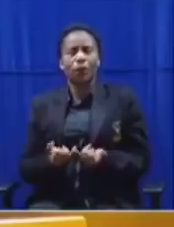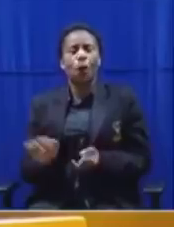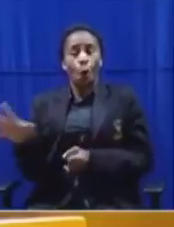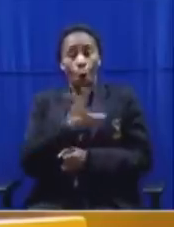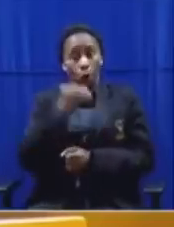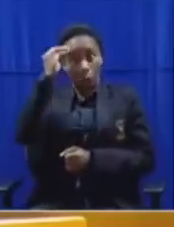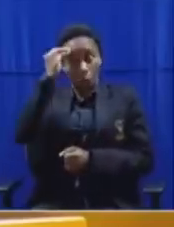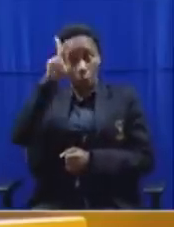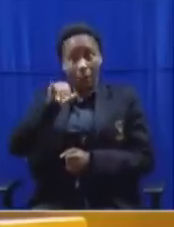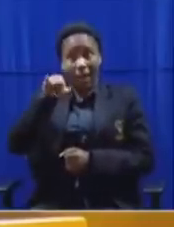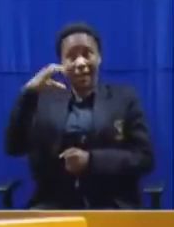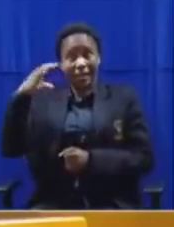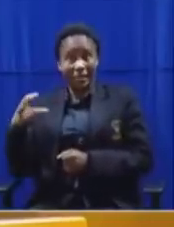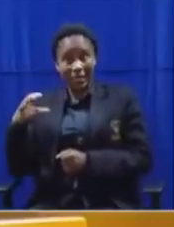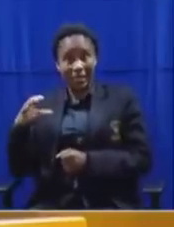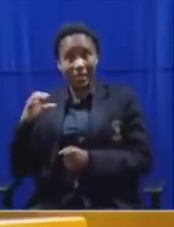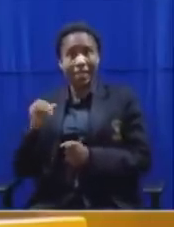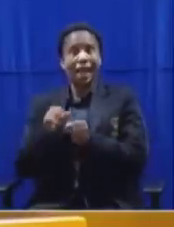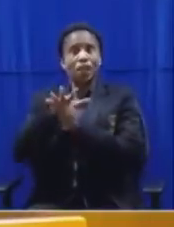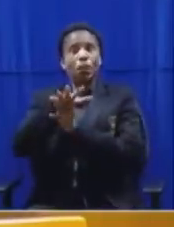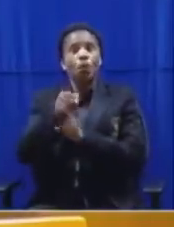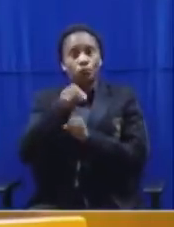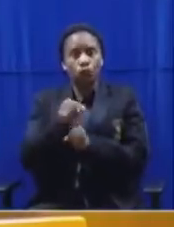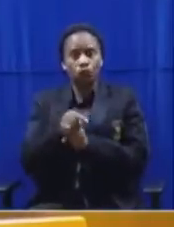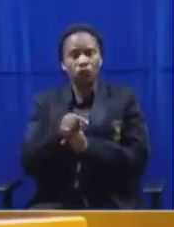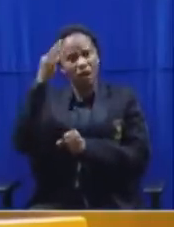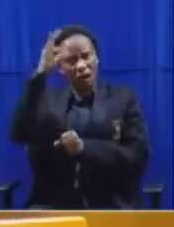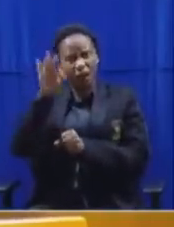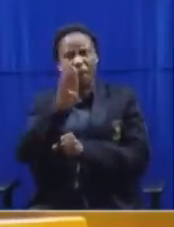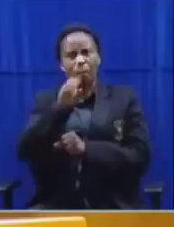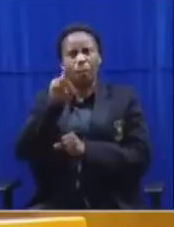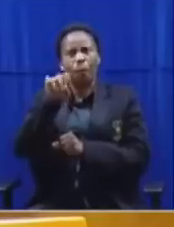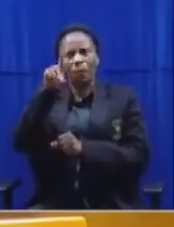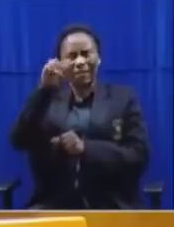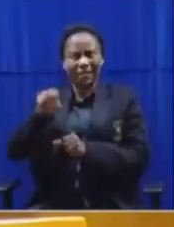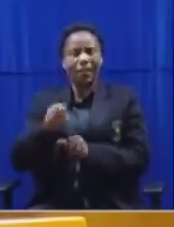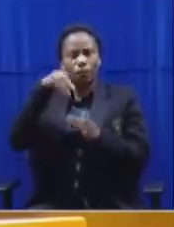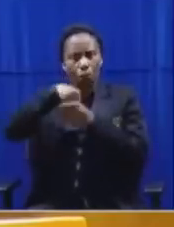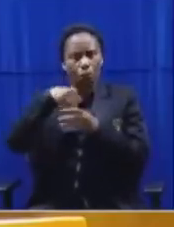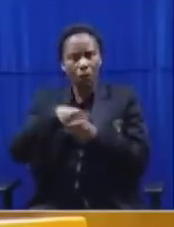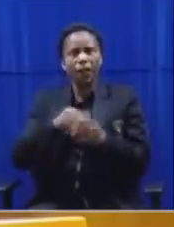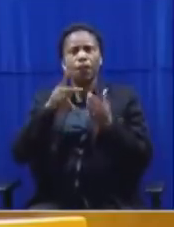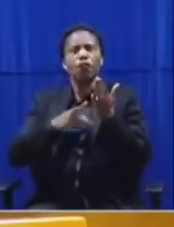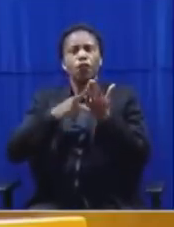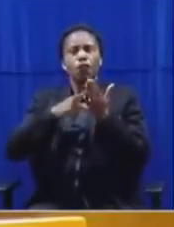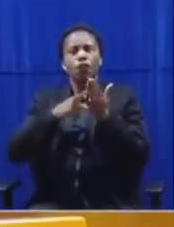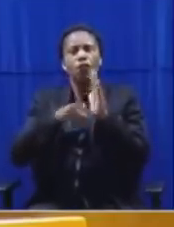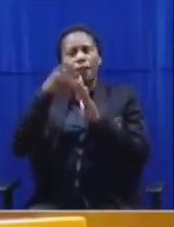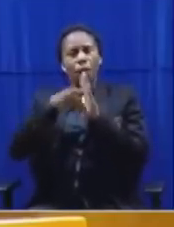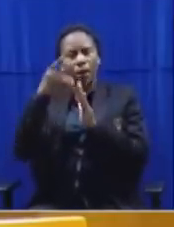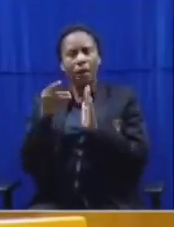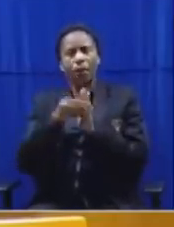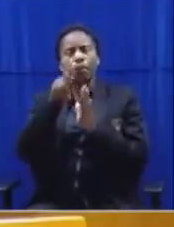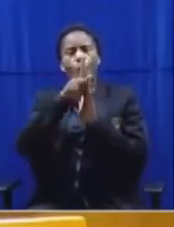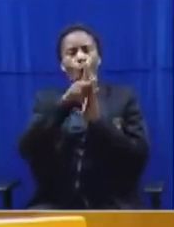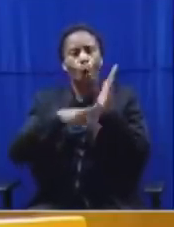is exposed to government bonds. It invests in developmental projects. It has got private equity investments that it